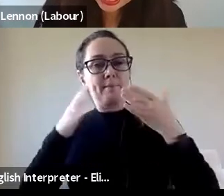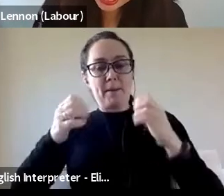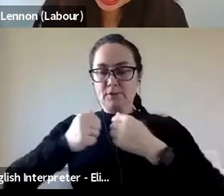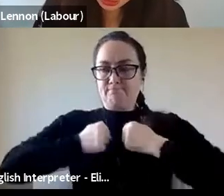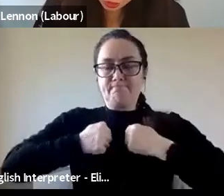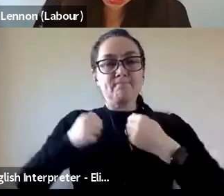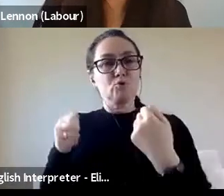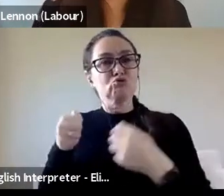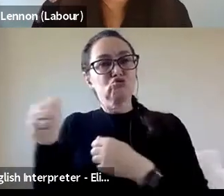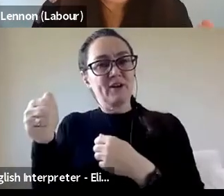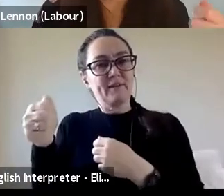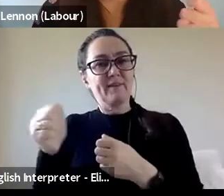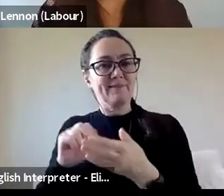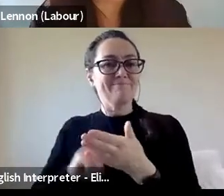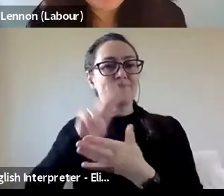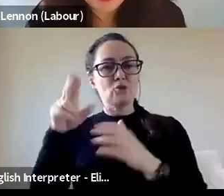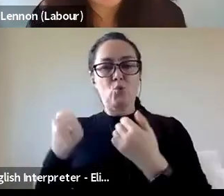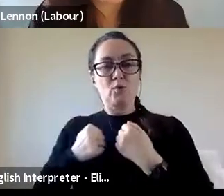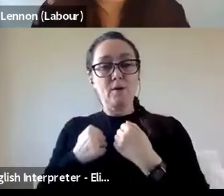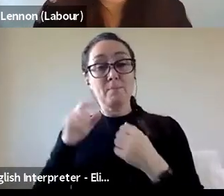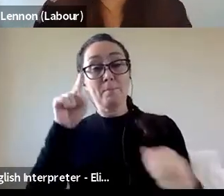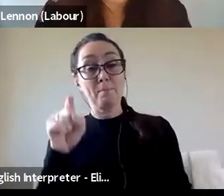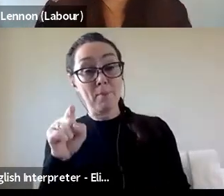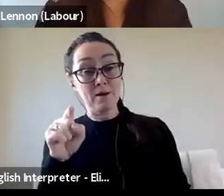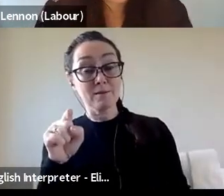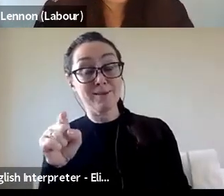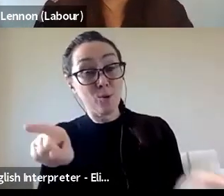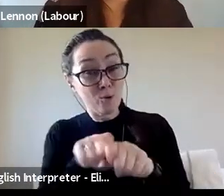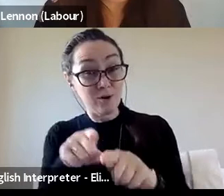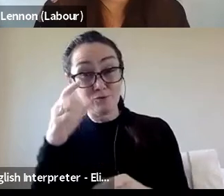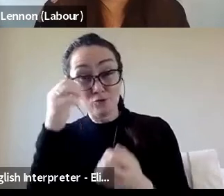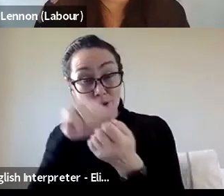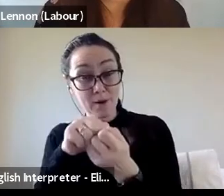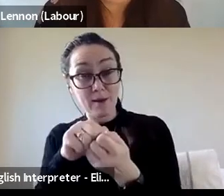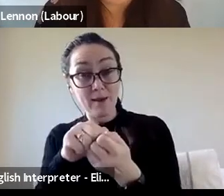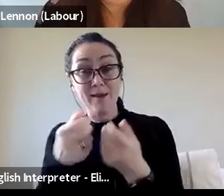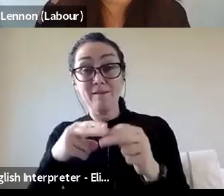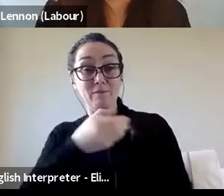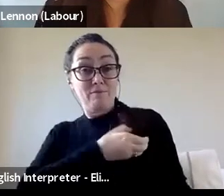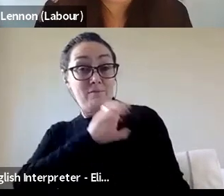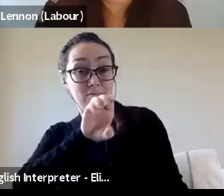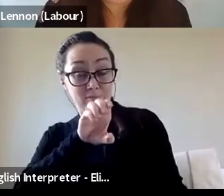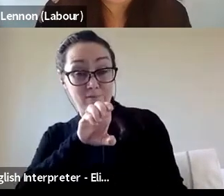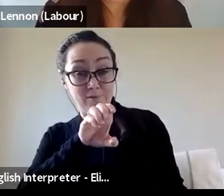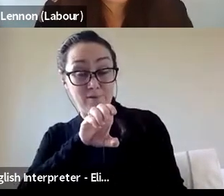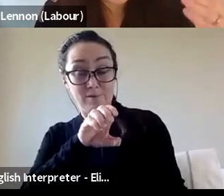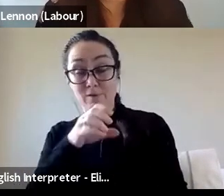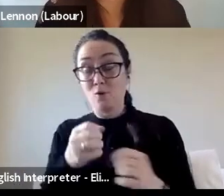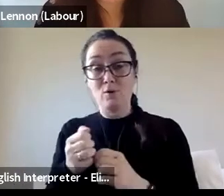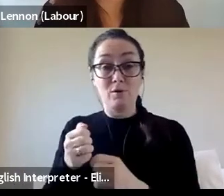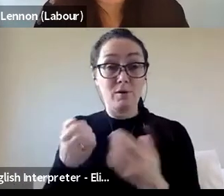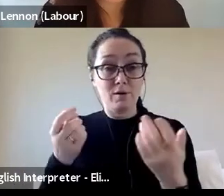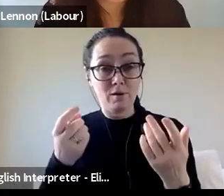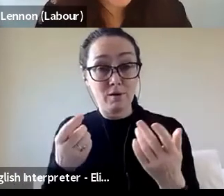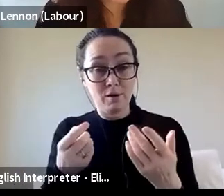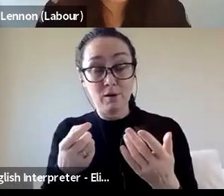that it's no use to have a free bus pass or a free rail pass if the services are rubbish or are being